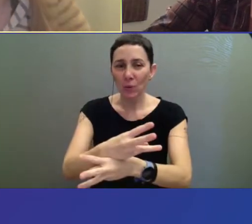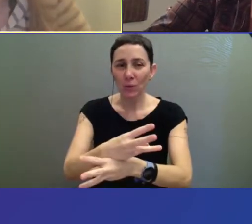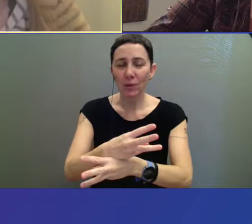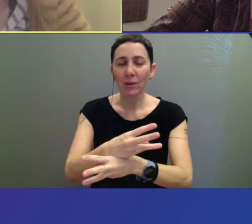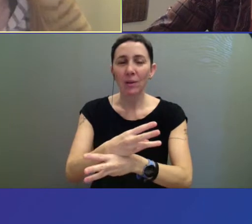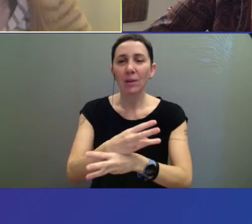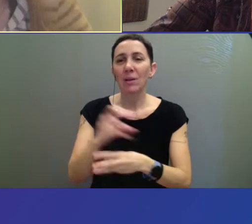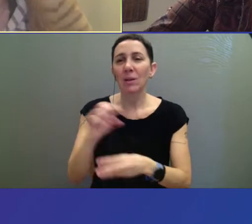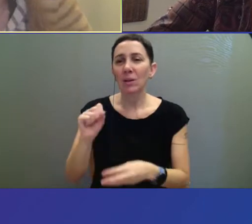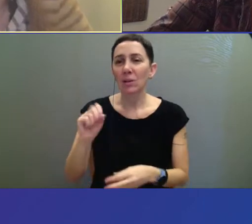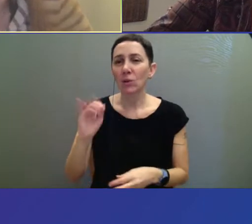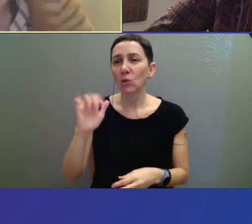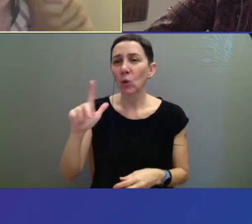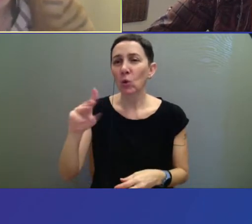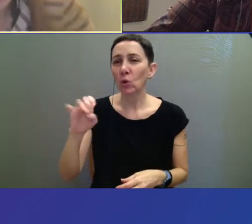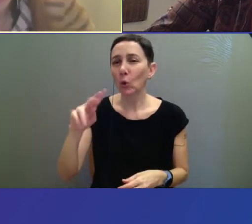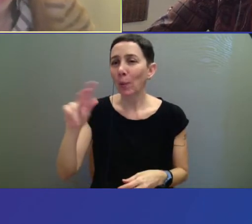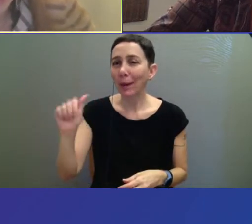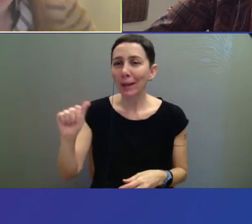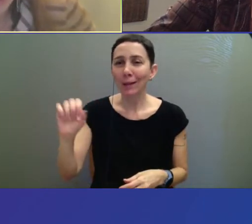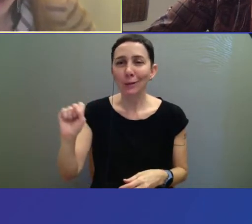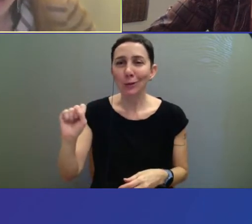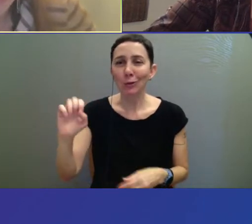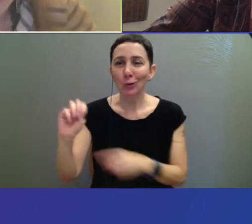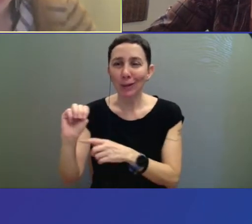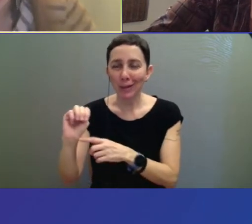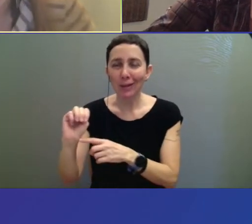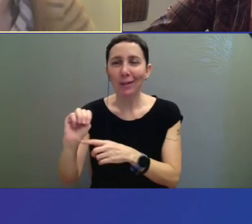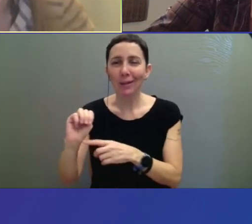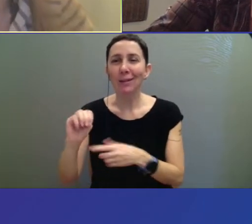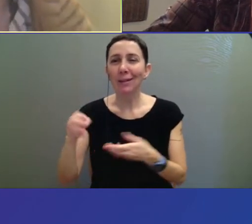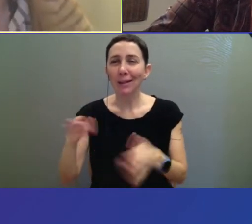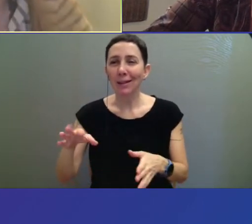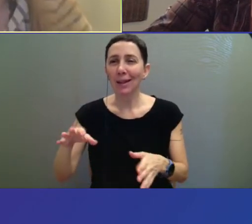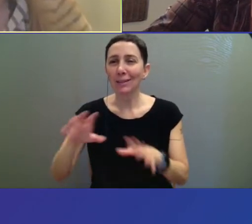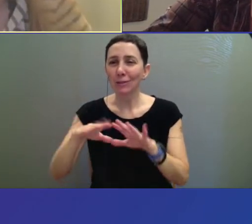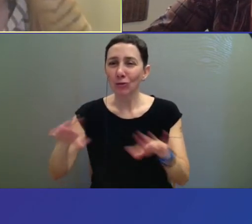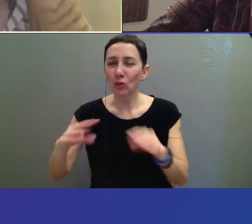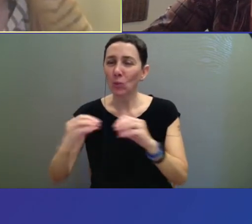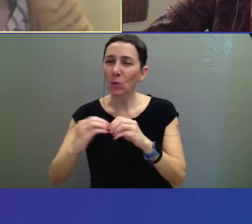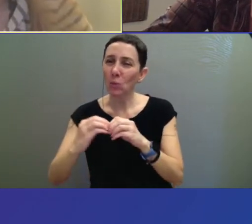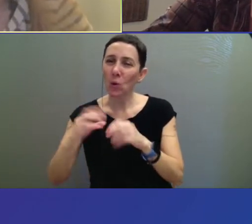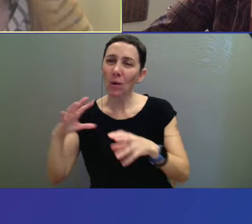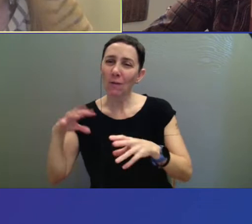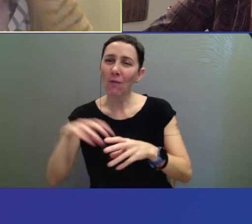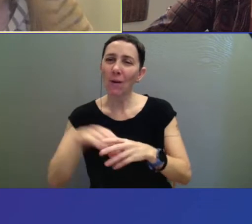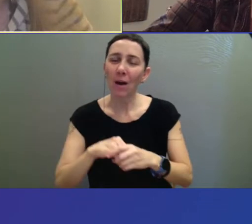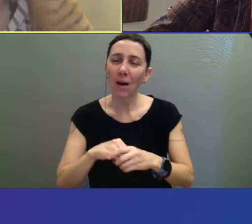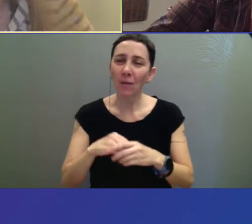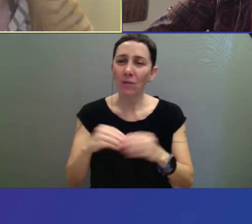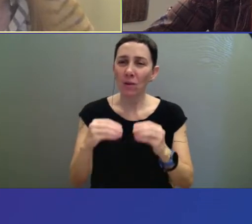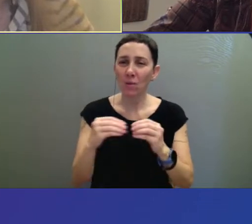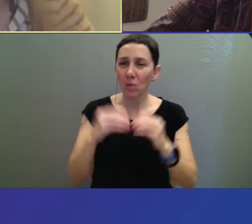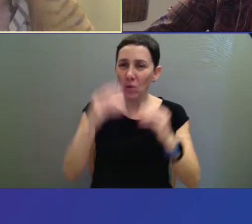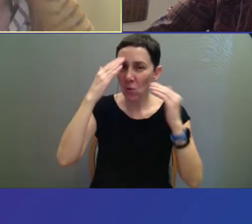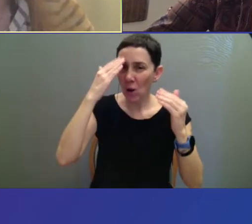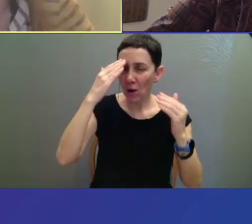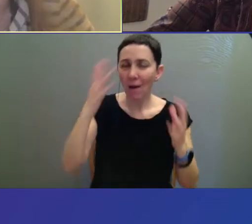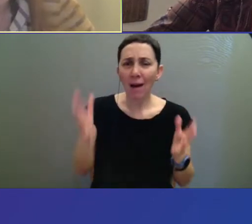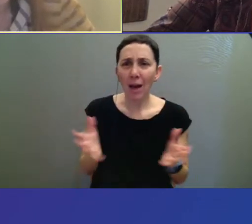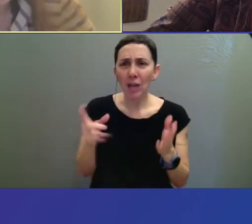media, it does give them a chance to like be involved. And I always encourage them